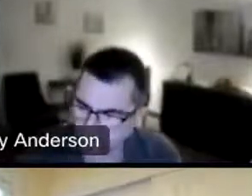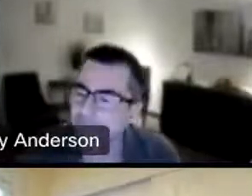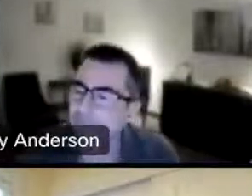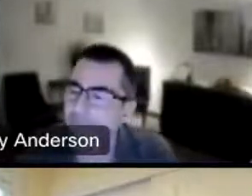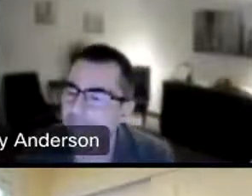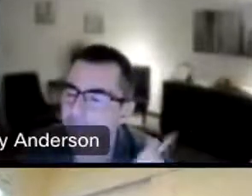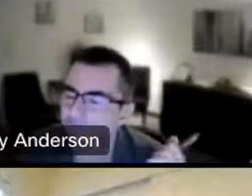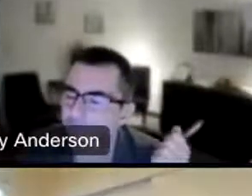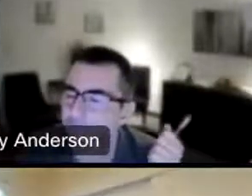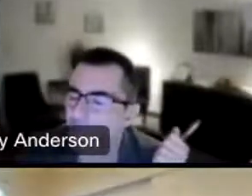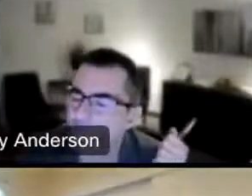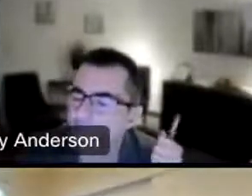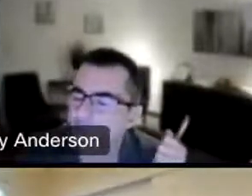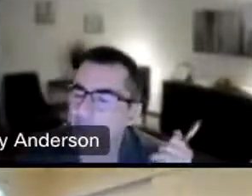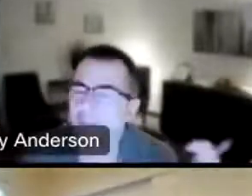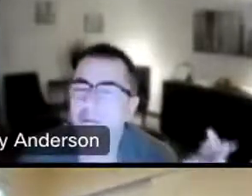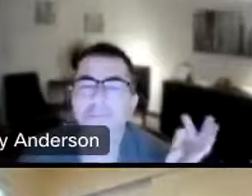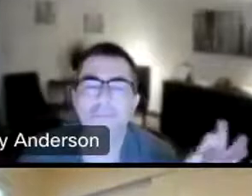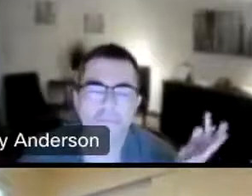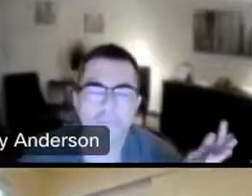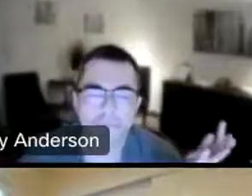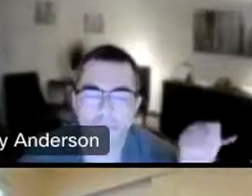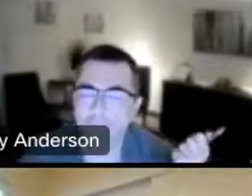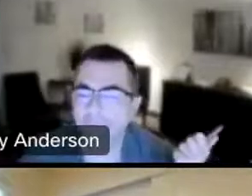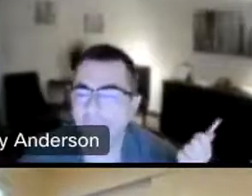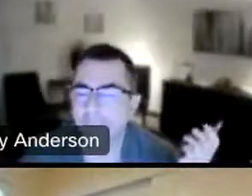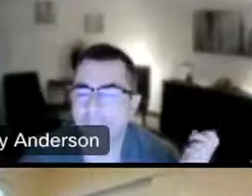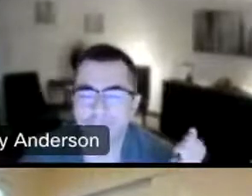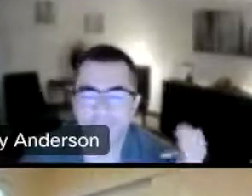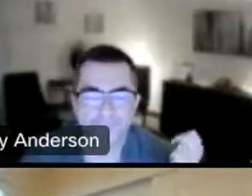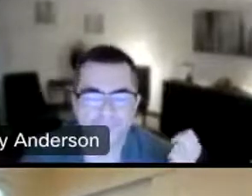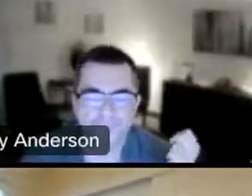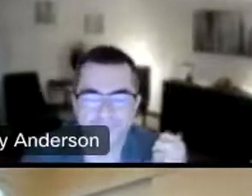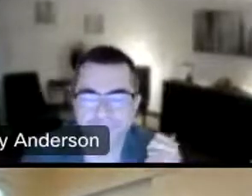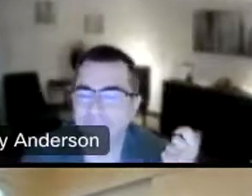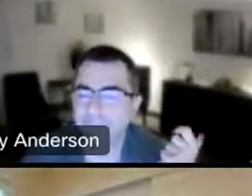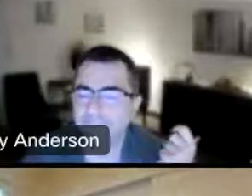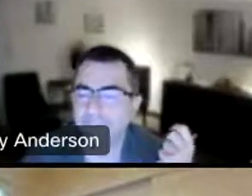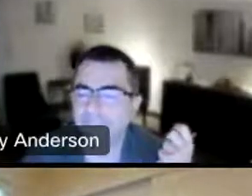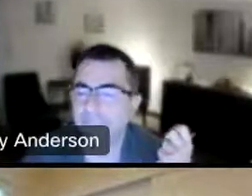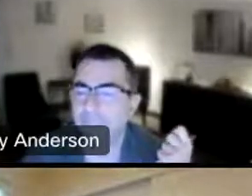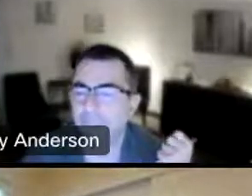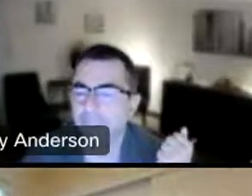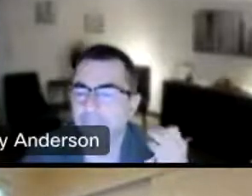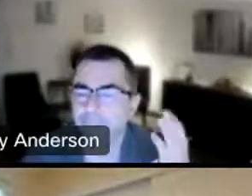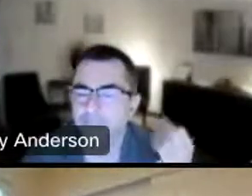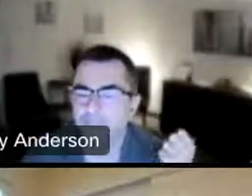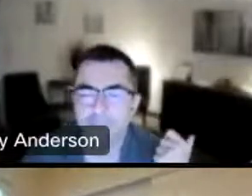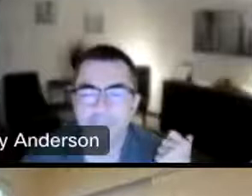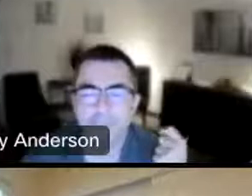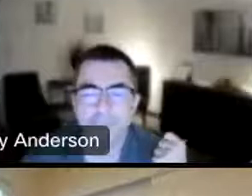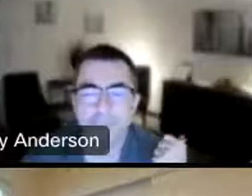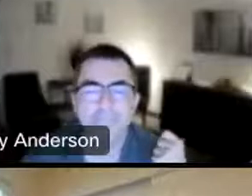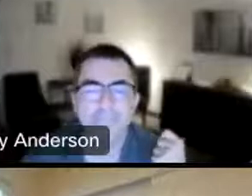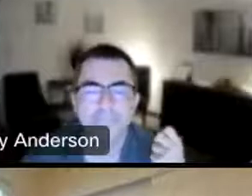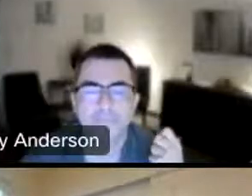one of them just because it was running concurrently, but they did provide many of the presentations, to us so that way we can review on